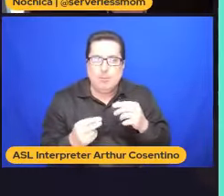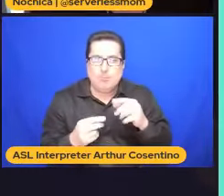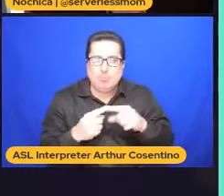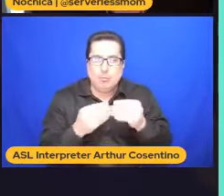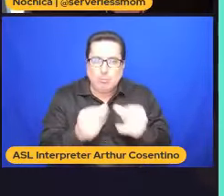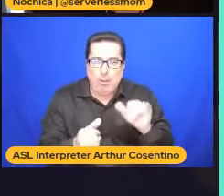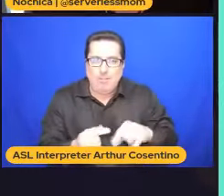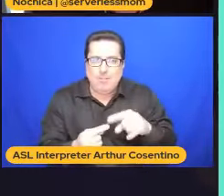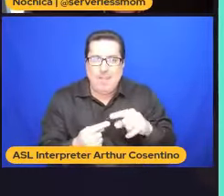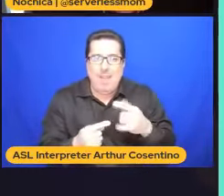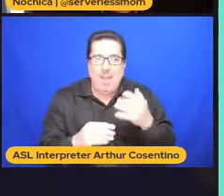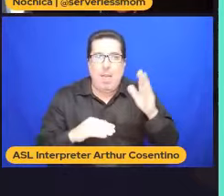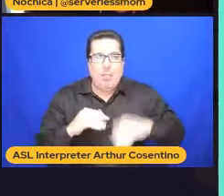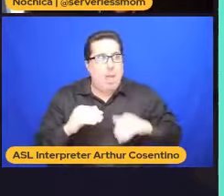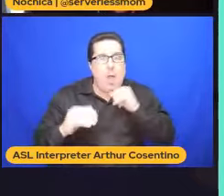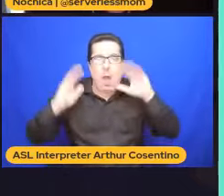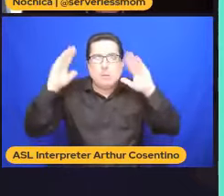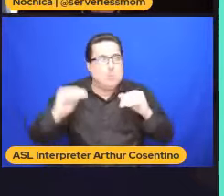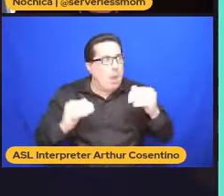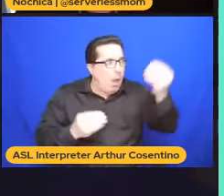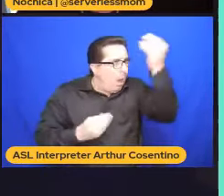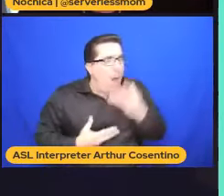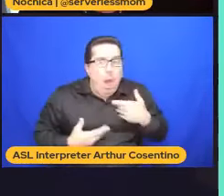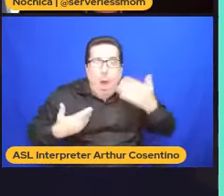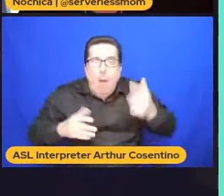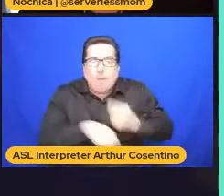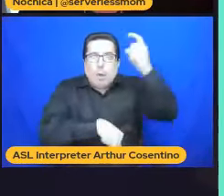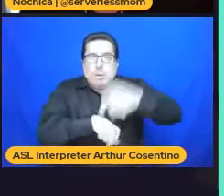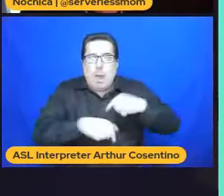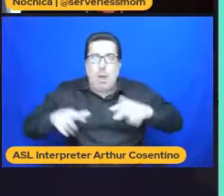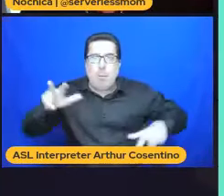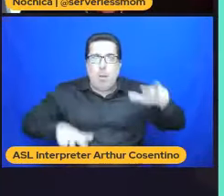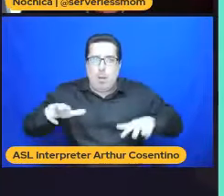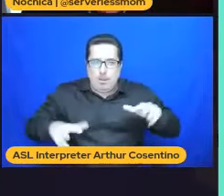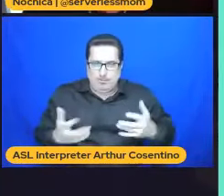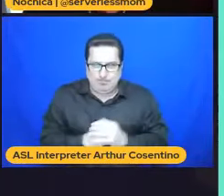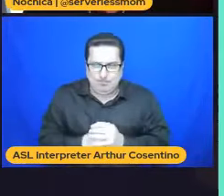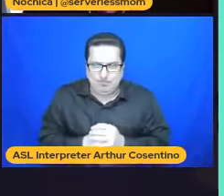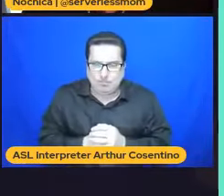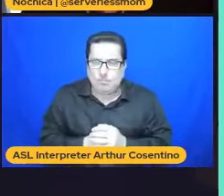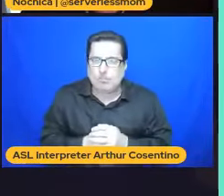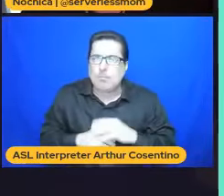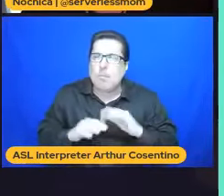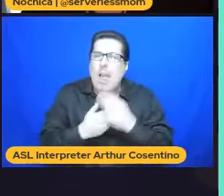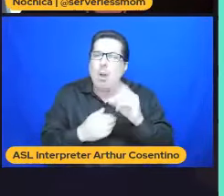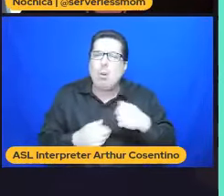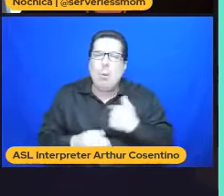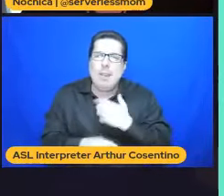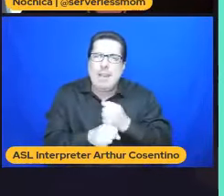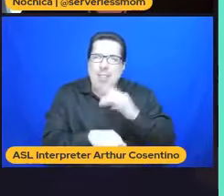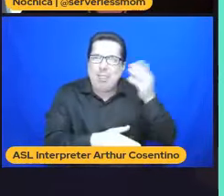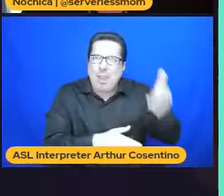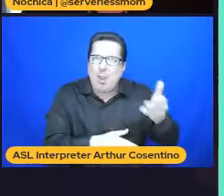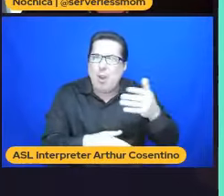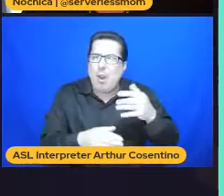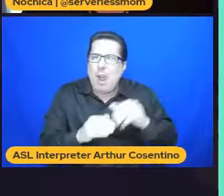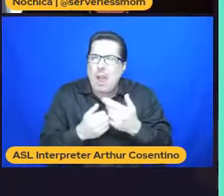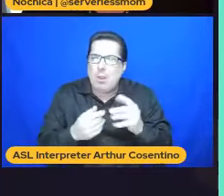Okay. So how do we get to this point? How do we get to this point of having real observability of our complete